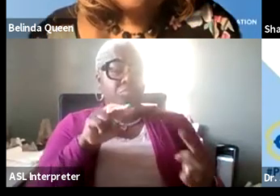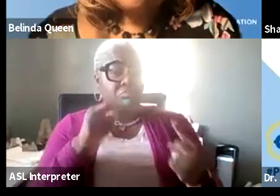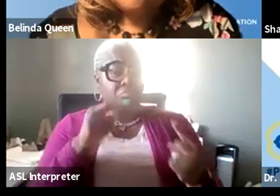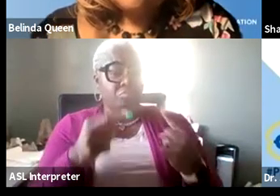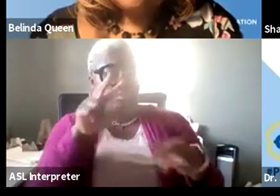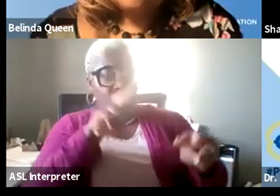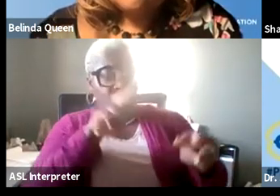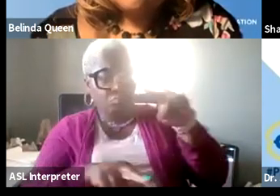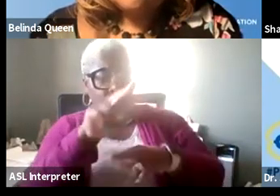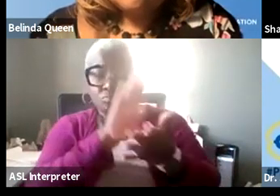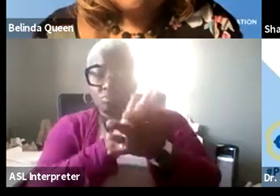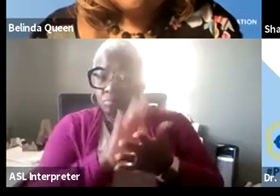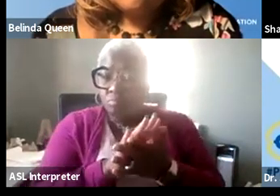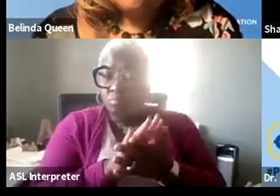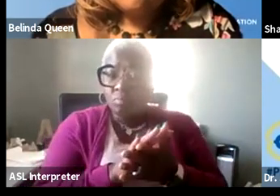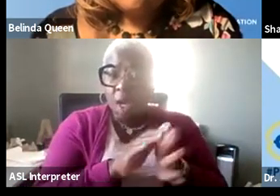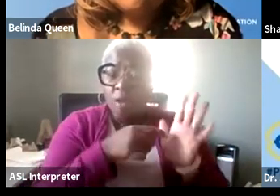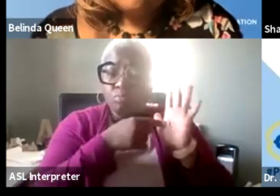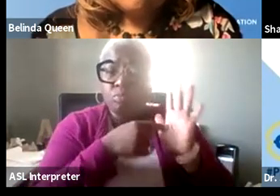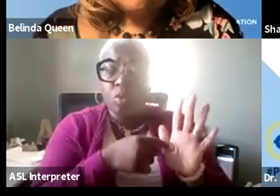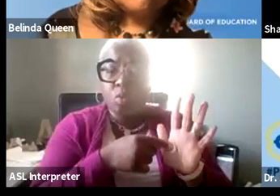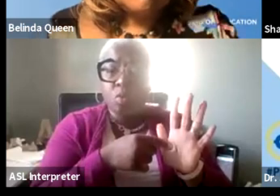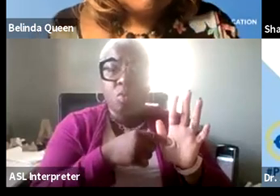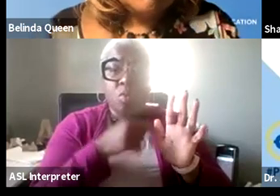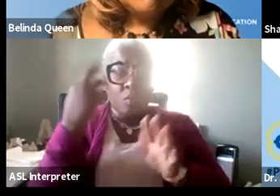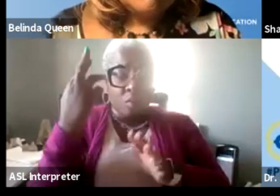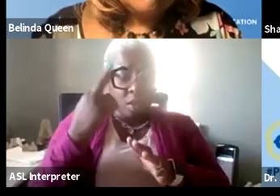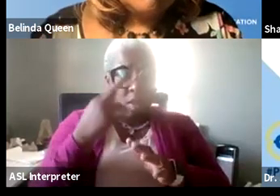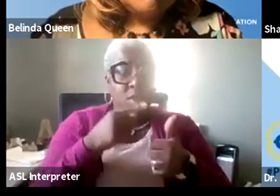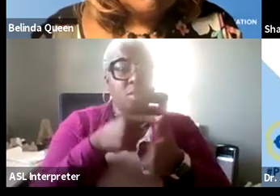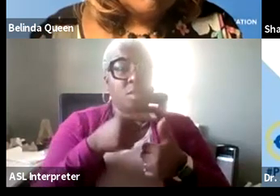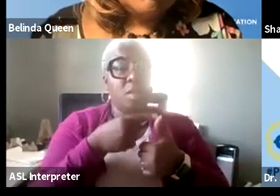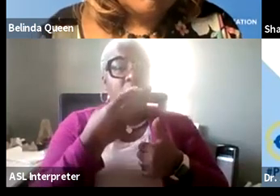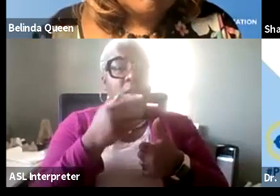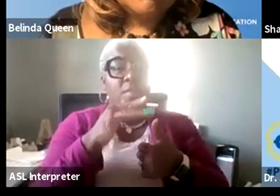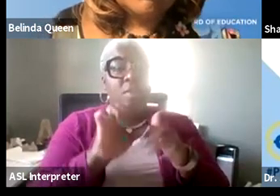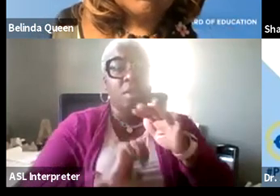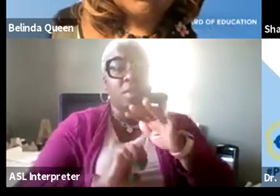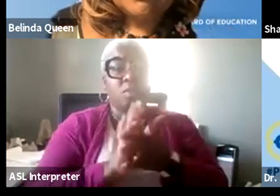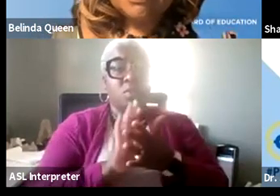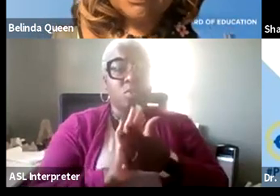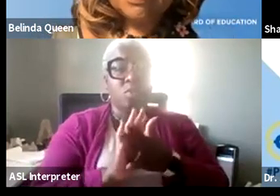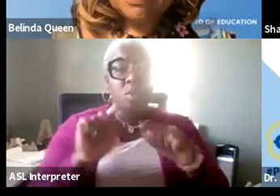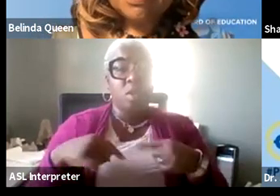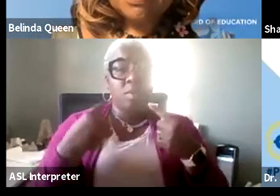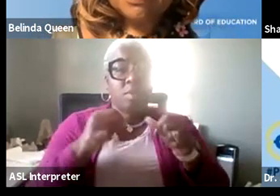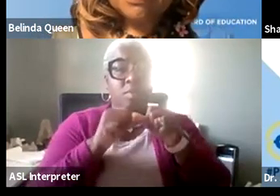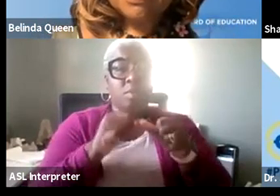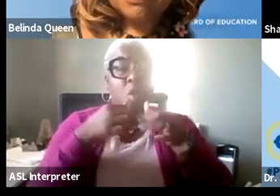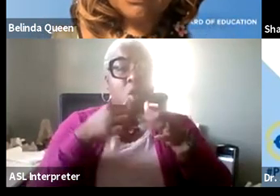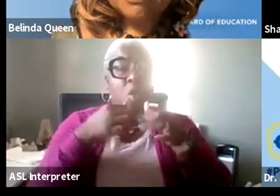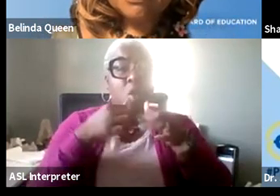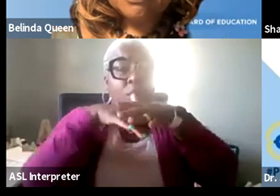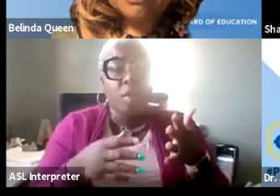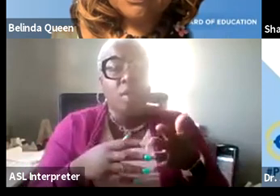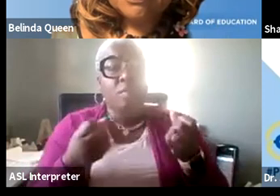the schools and highlighted the following reasons. Hyattsville Elementary has been consistently overcrowded